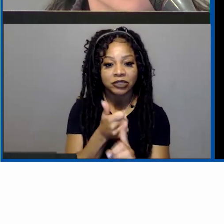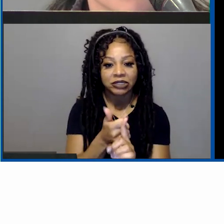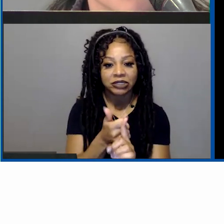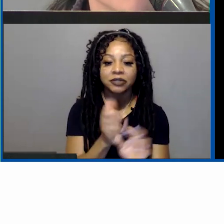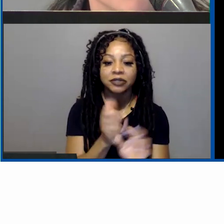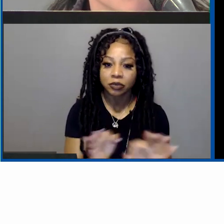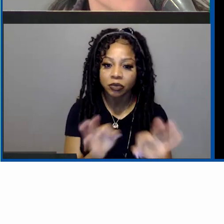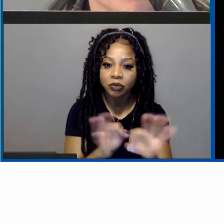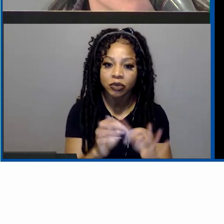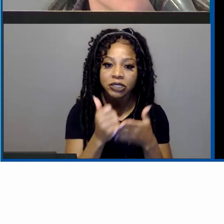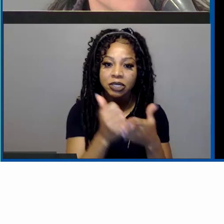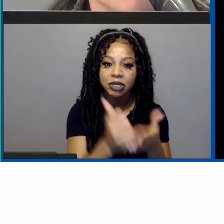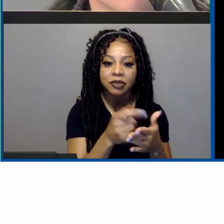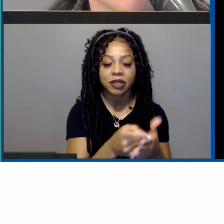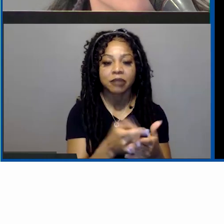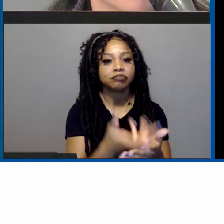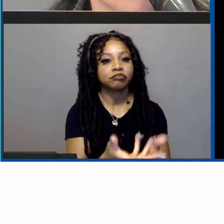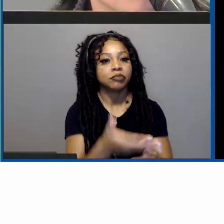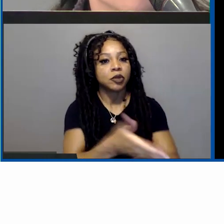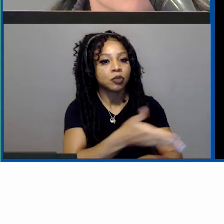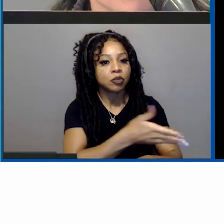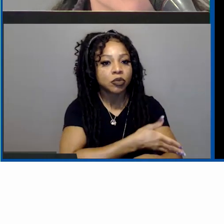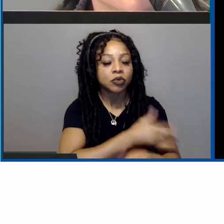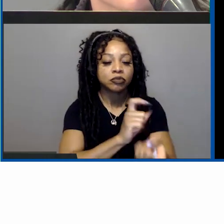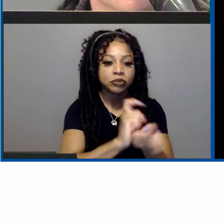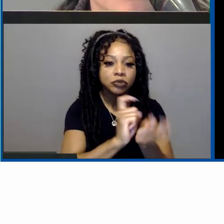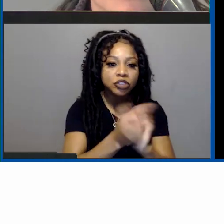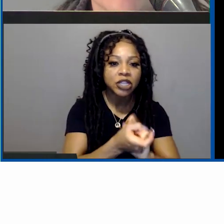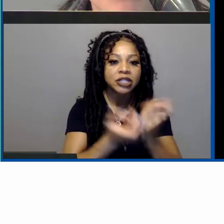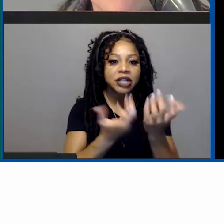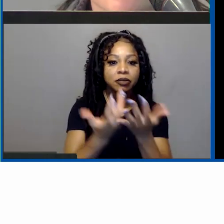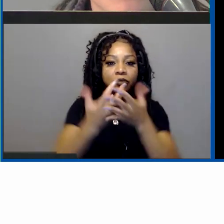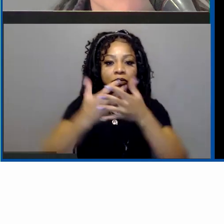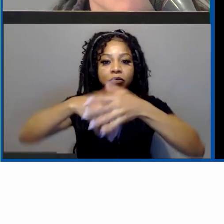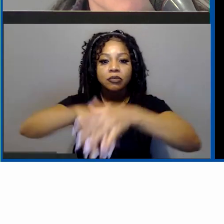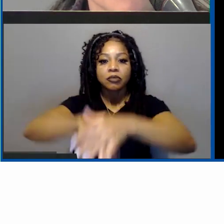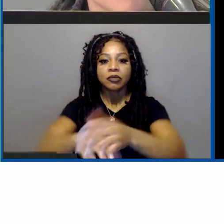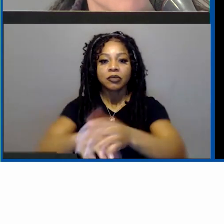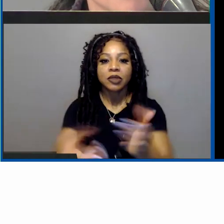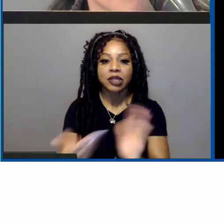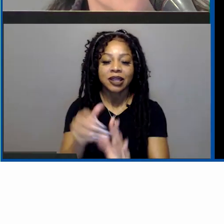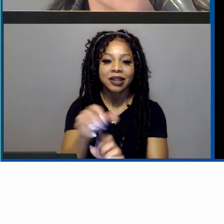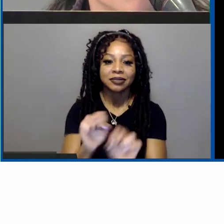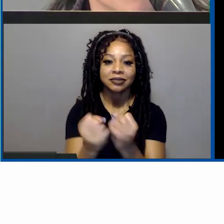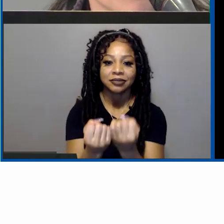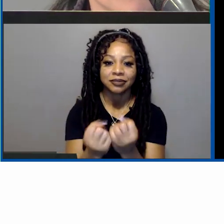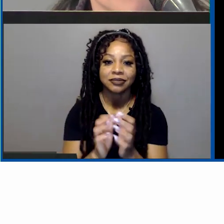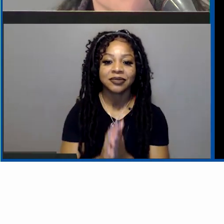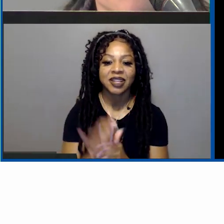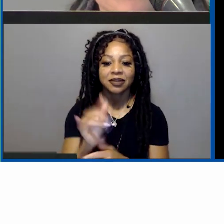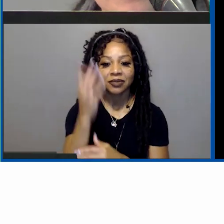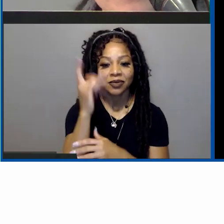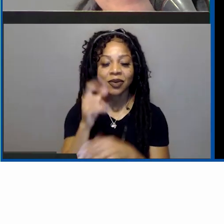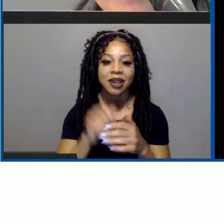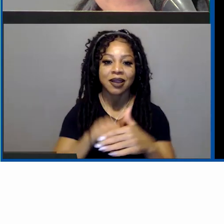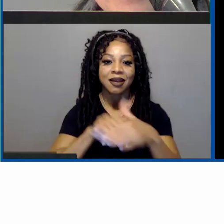that rehabilitation and reintegration. These are all the reasons that privacy, access, and disclosure are restricted.